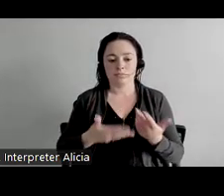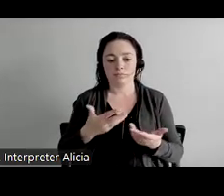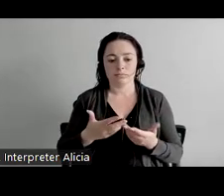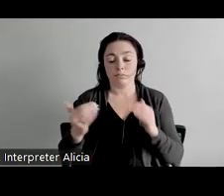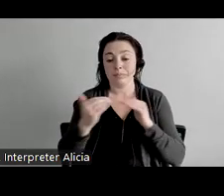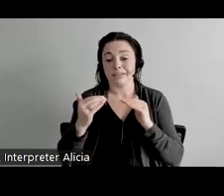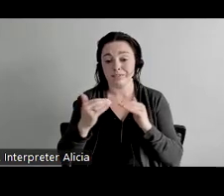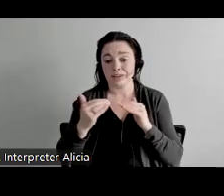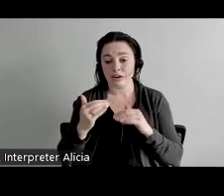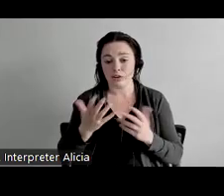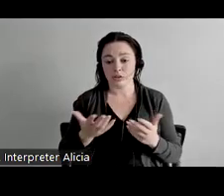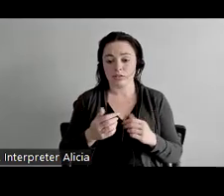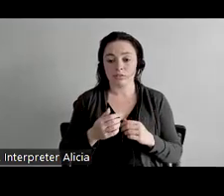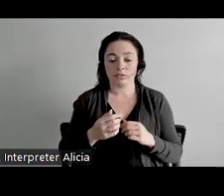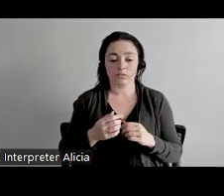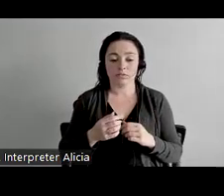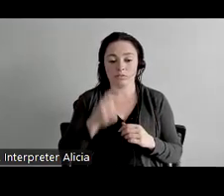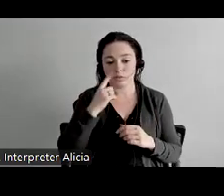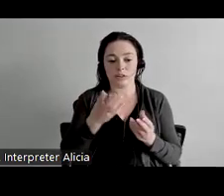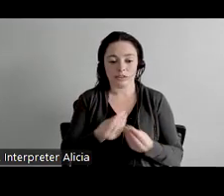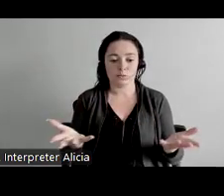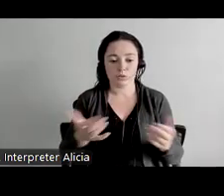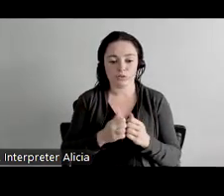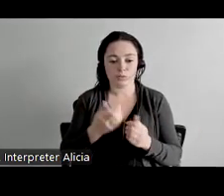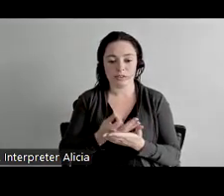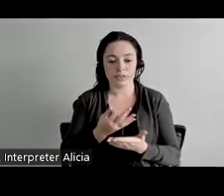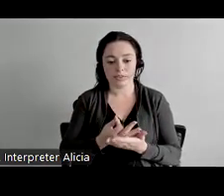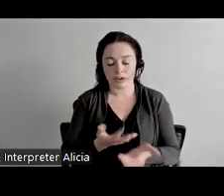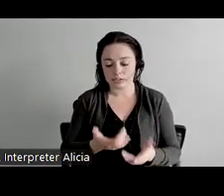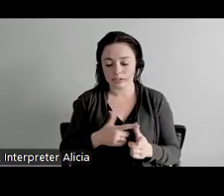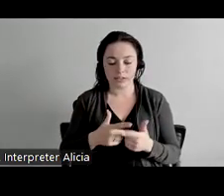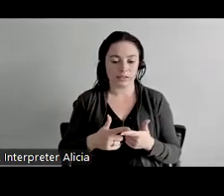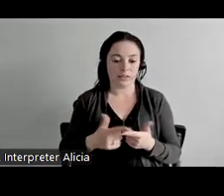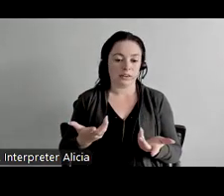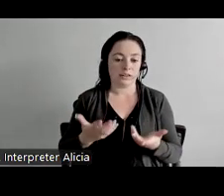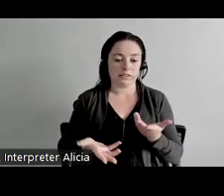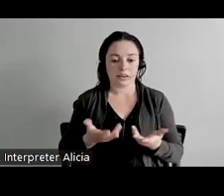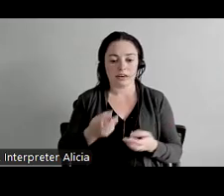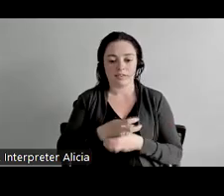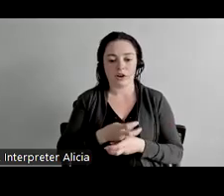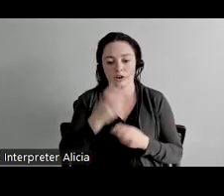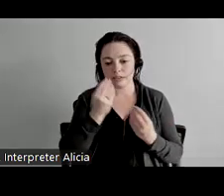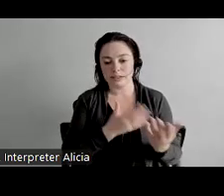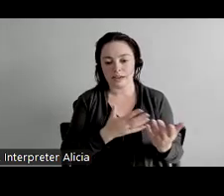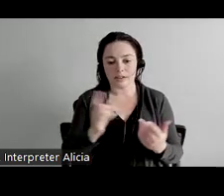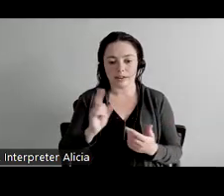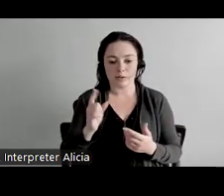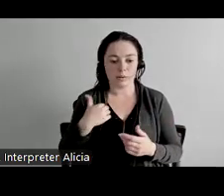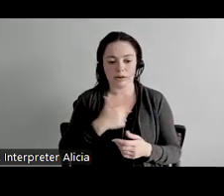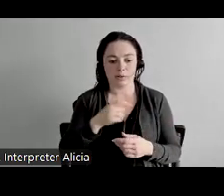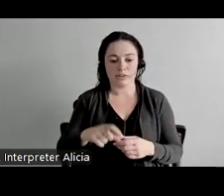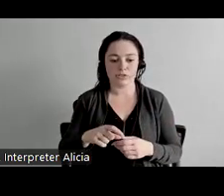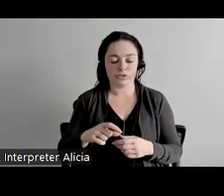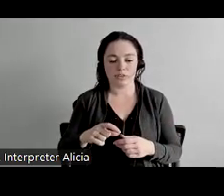fair and equitable in our distribution of these funds. And it's hard to tell where we should focus on putting this money if we